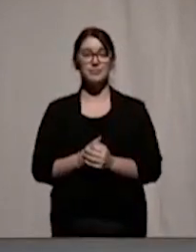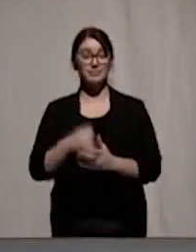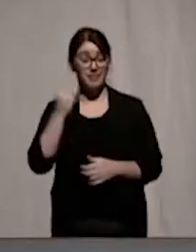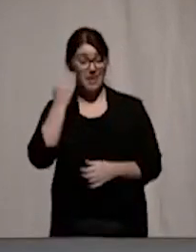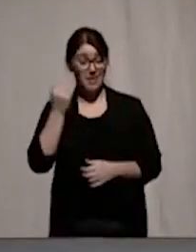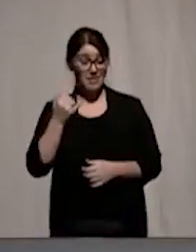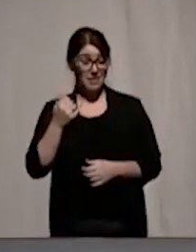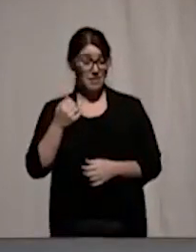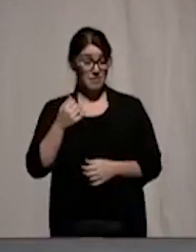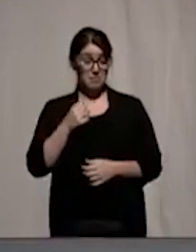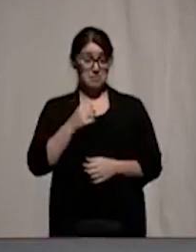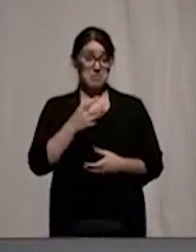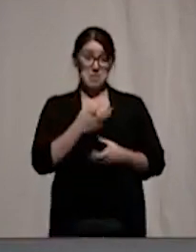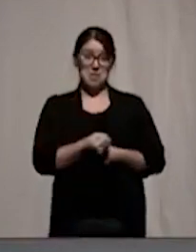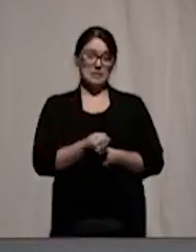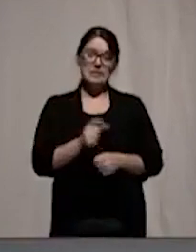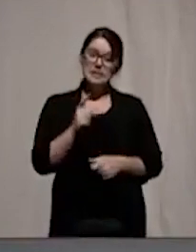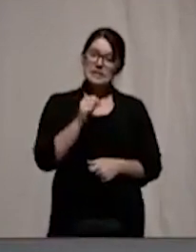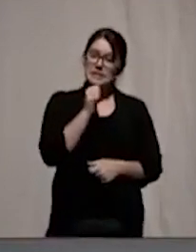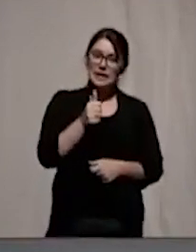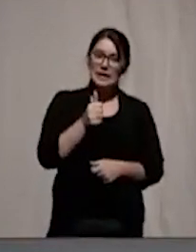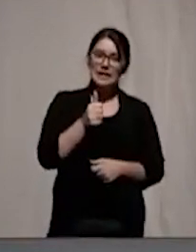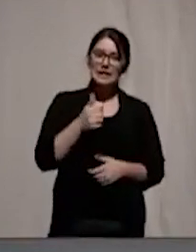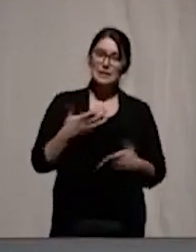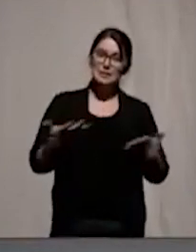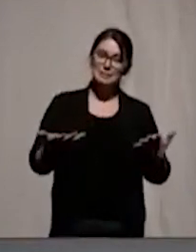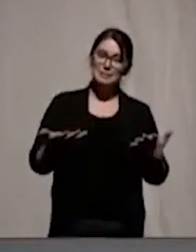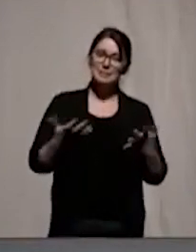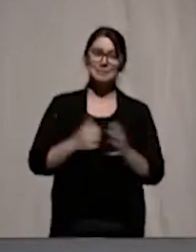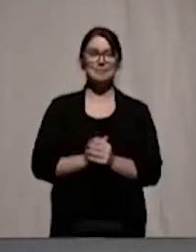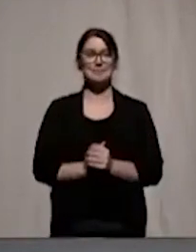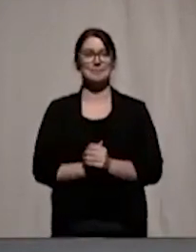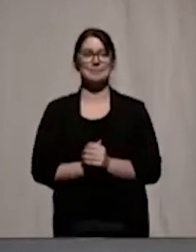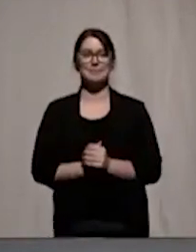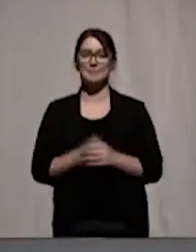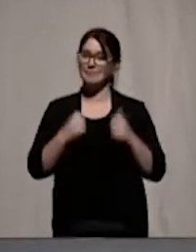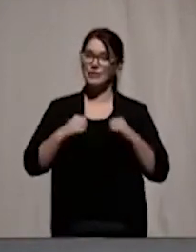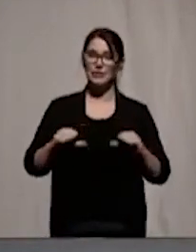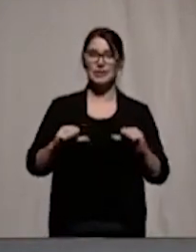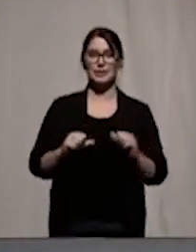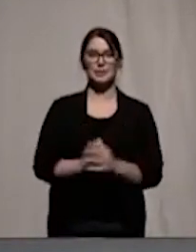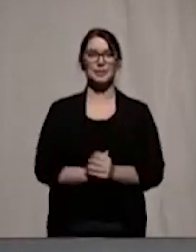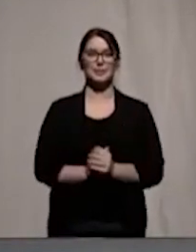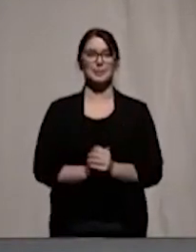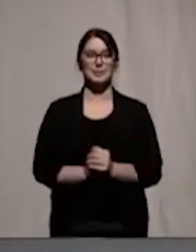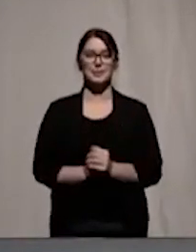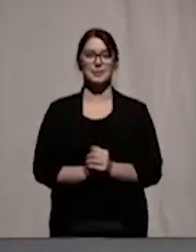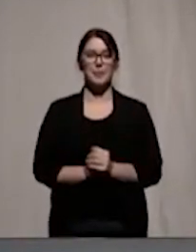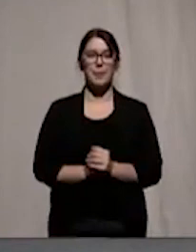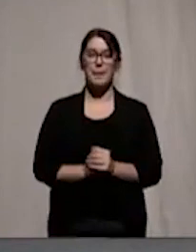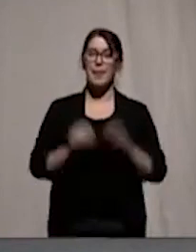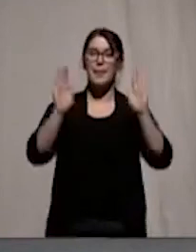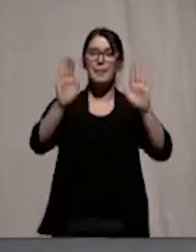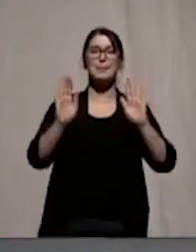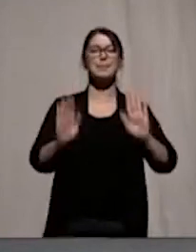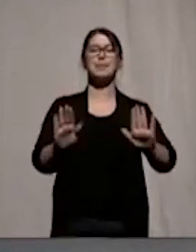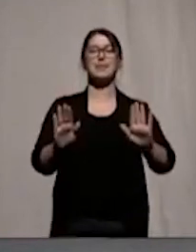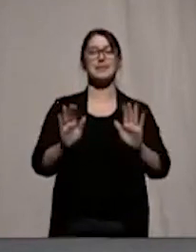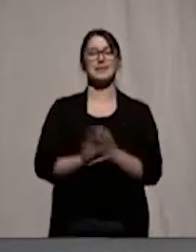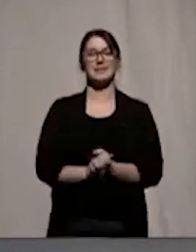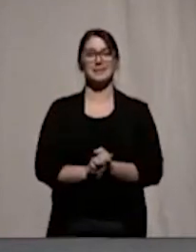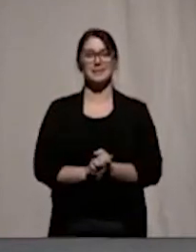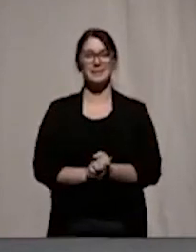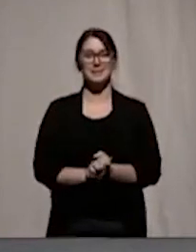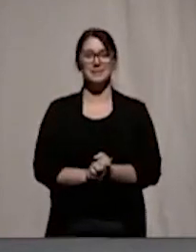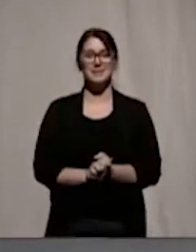make it. That's what acting is, right? No, I'm kidding. I love that. All of these were amazing. So, I mean,